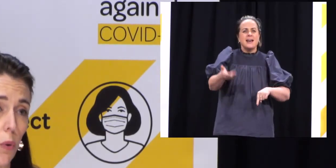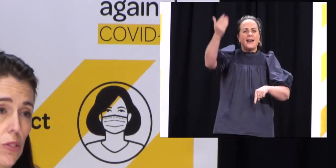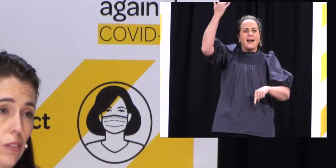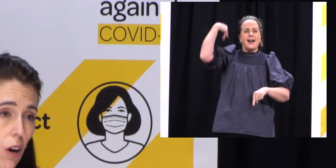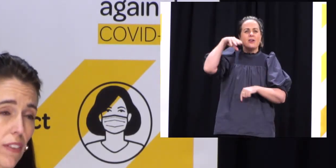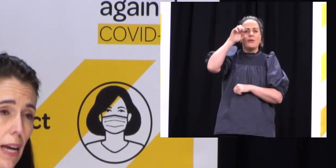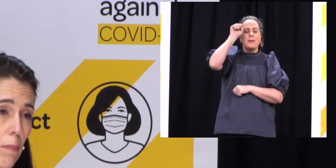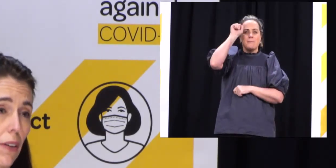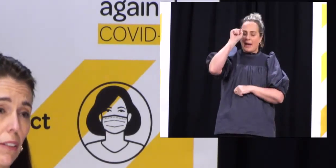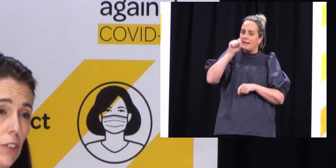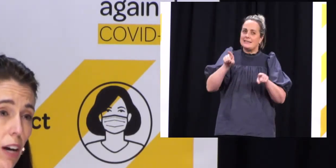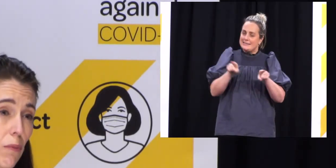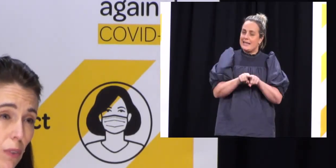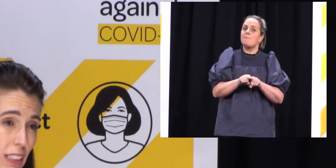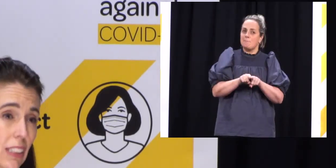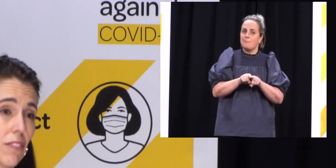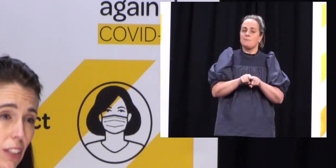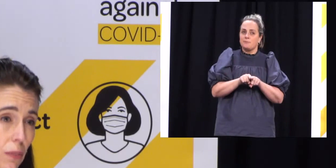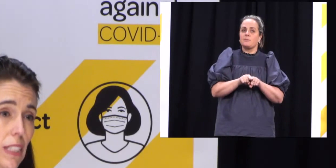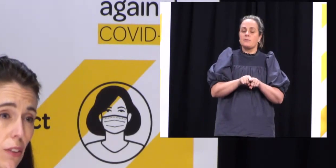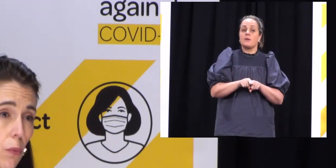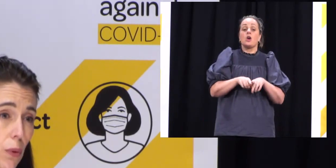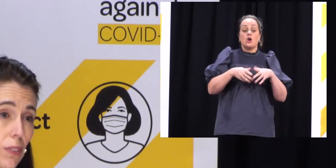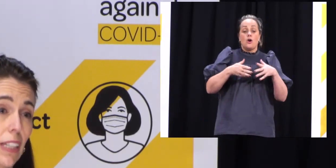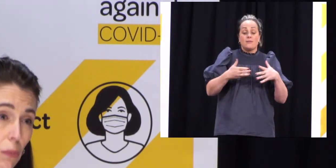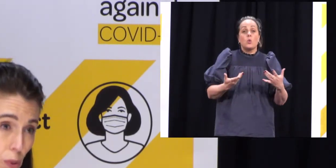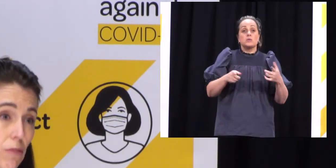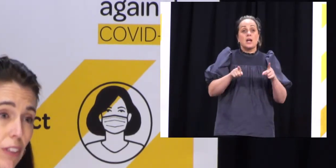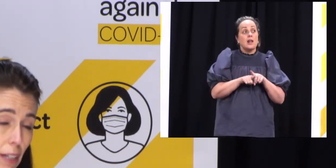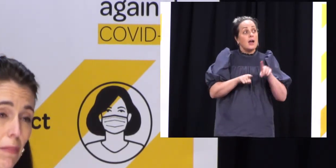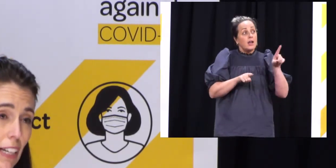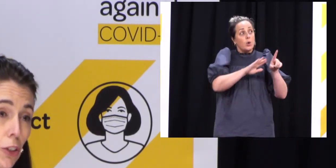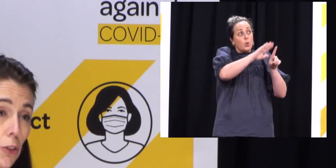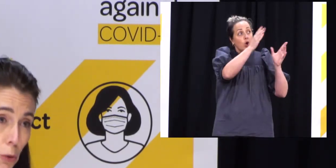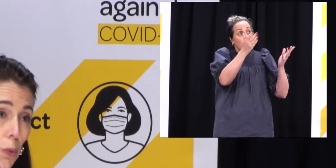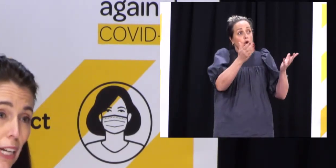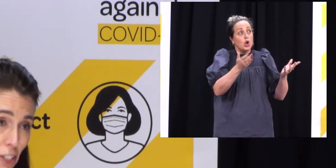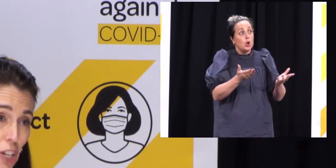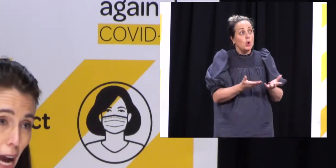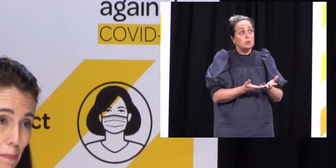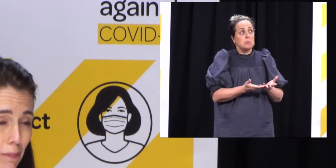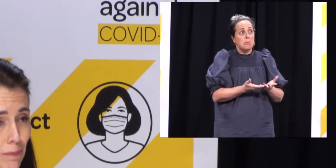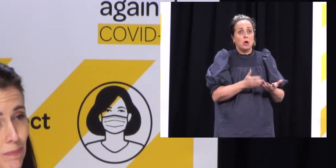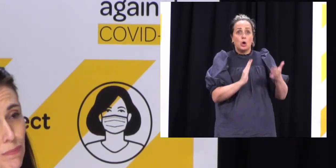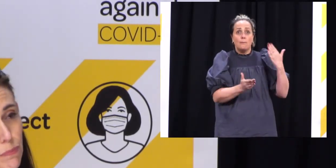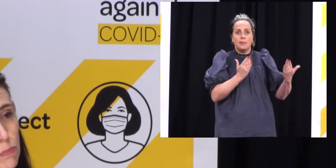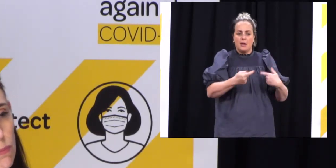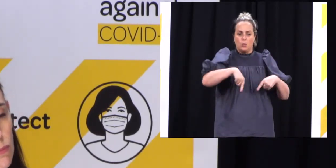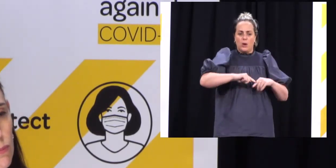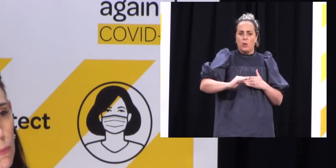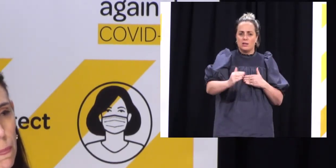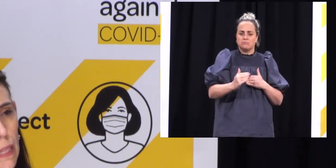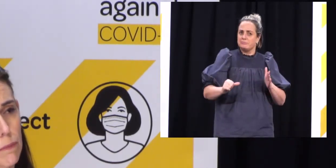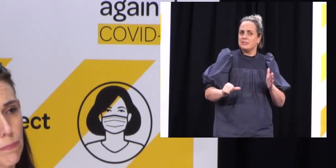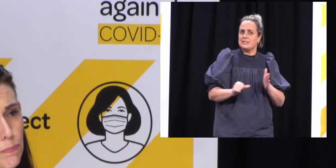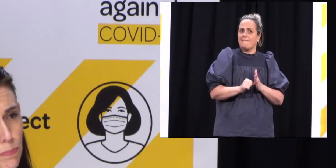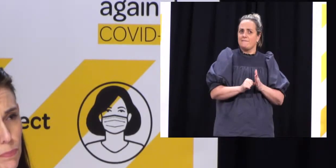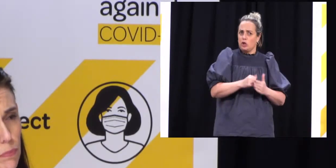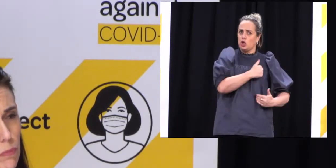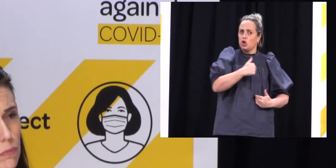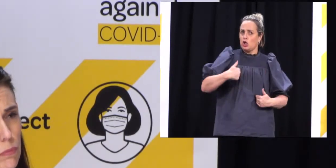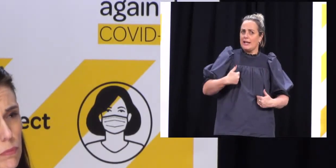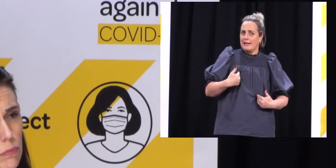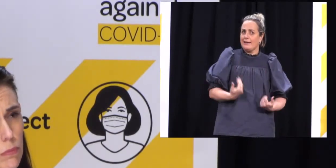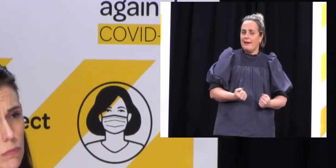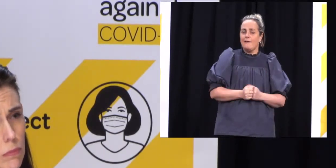Of course, over that period of time, relative to the rest of the world, it was very much short and sharp. And did Dr.